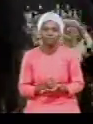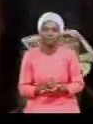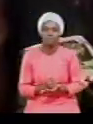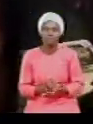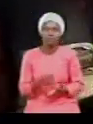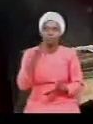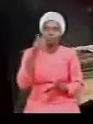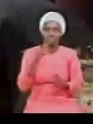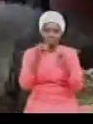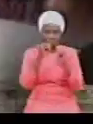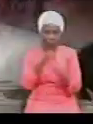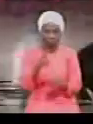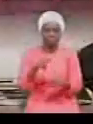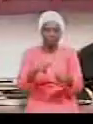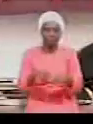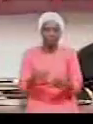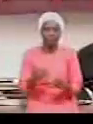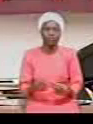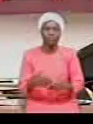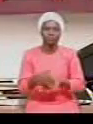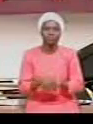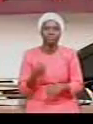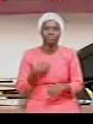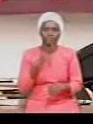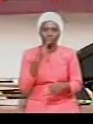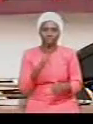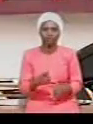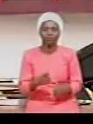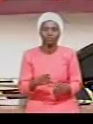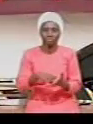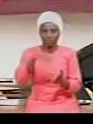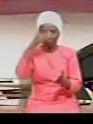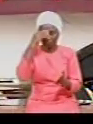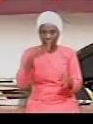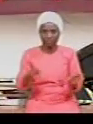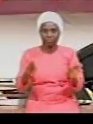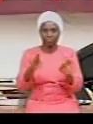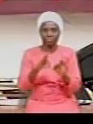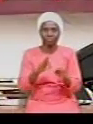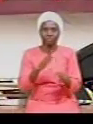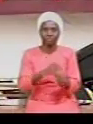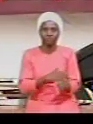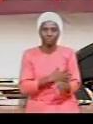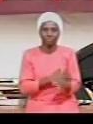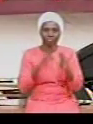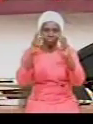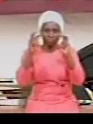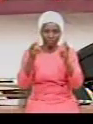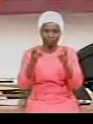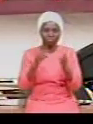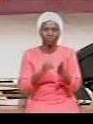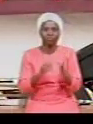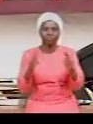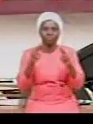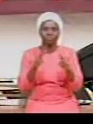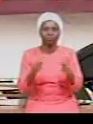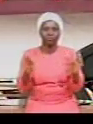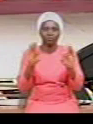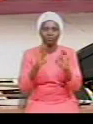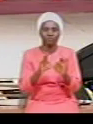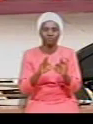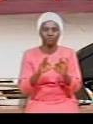God bless you. You can sit down tonight. We are coming to an important subject. And it's the important subject of